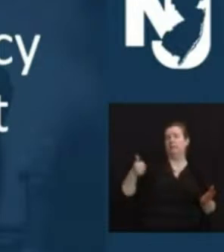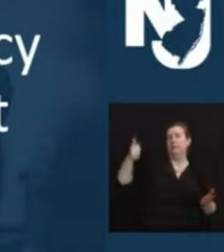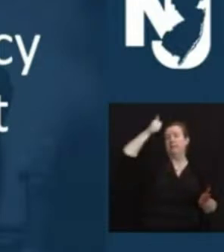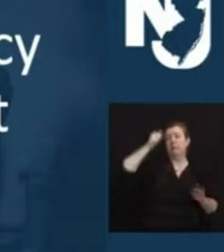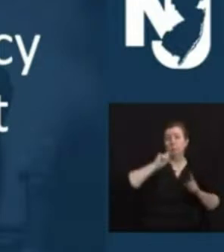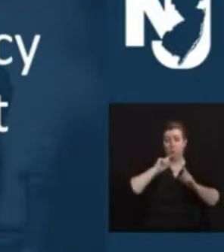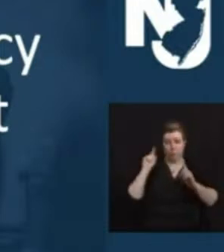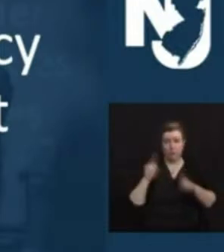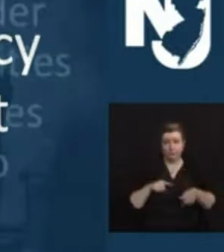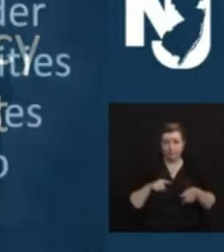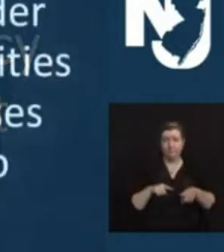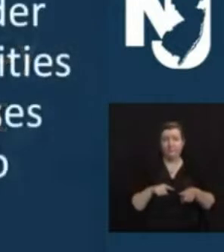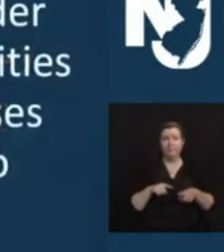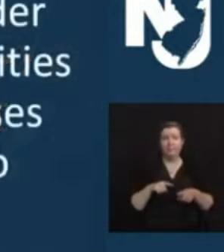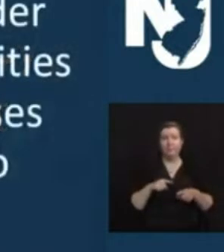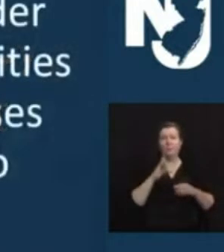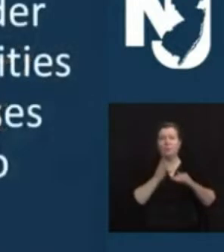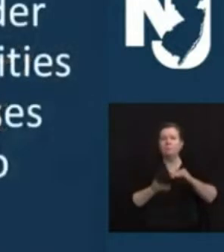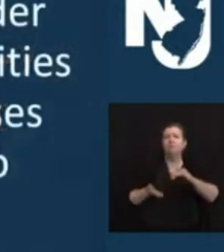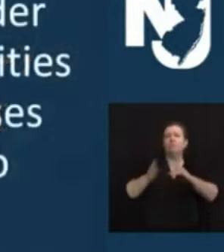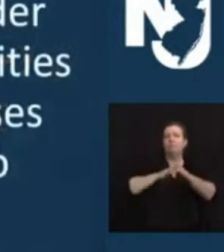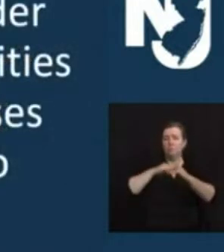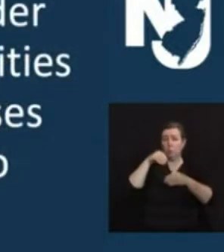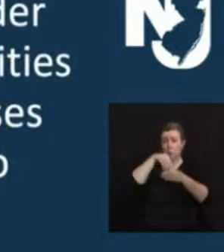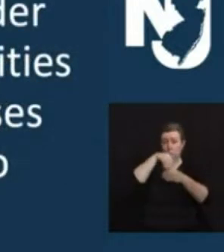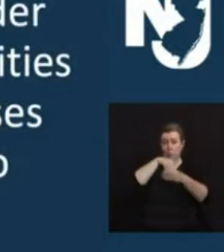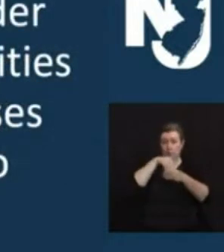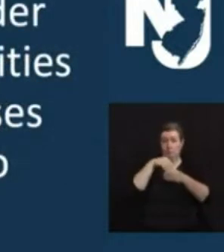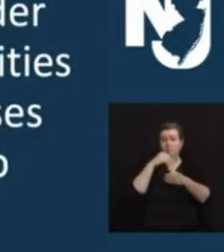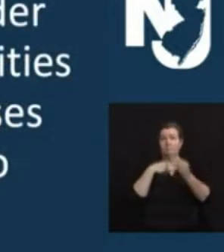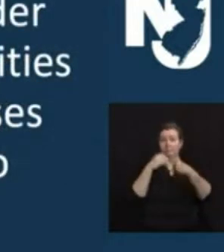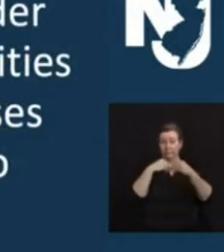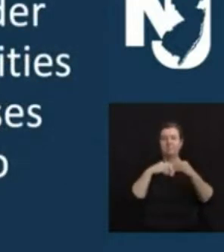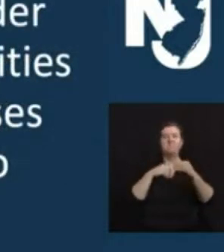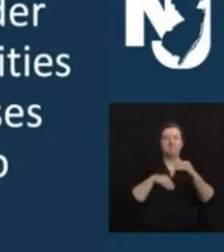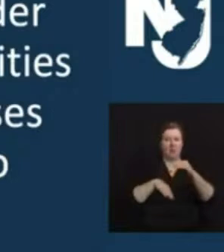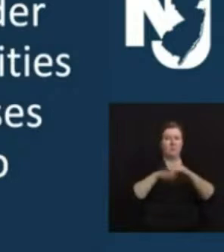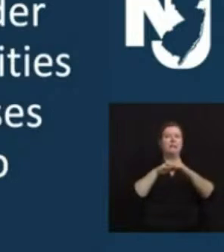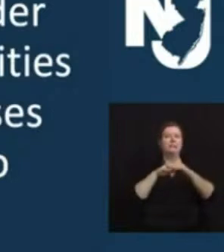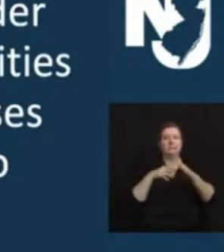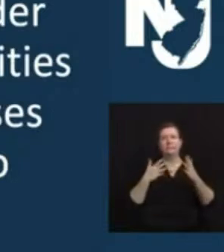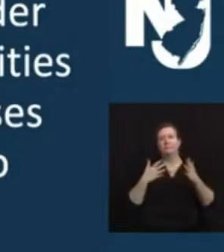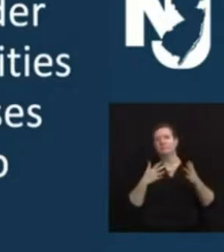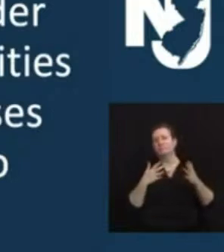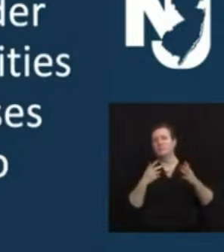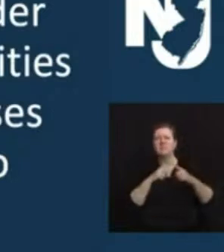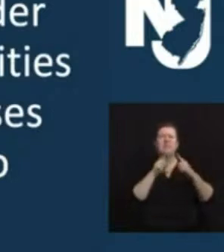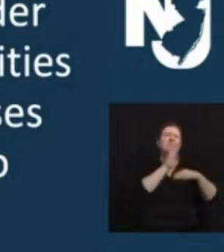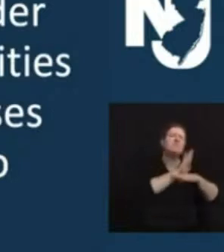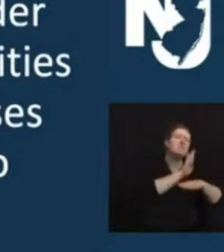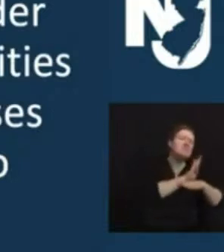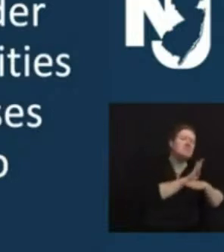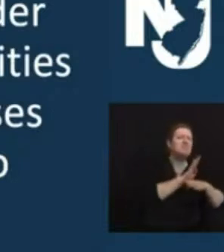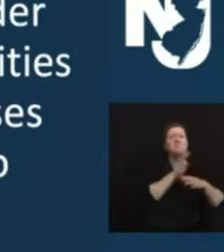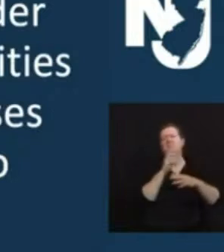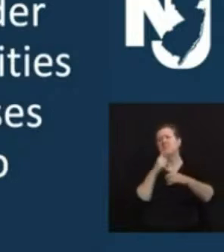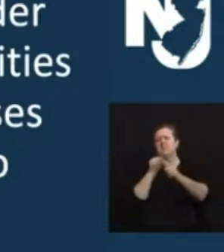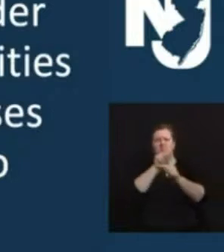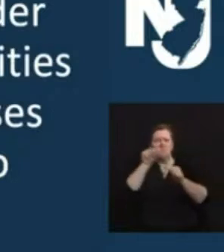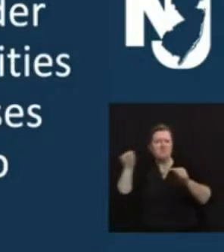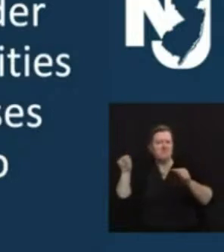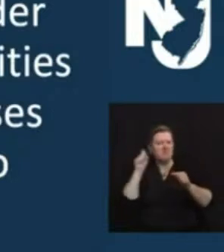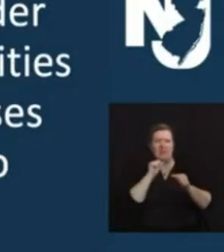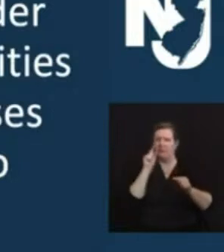and responsibly increase indoor capacities at a number of our businesses and venues from 25%